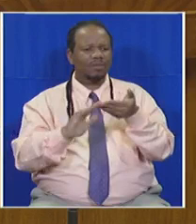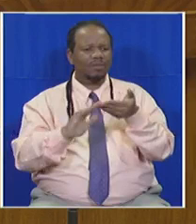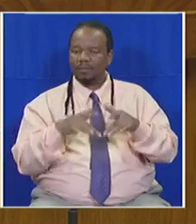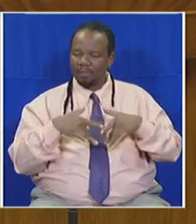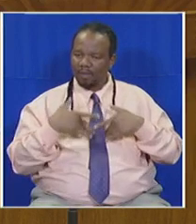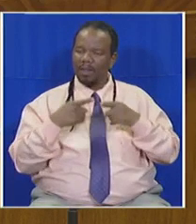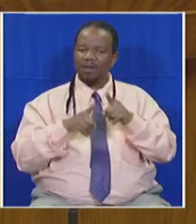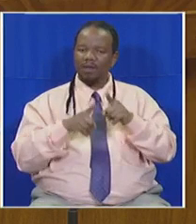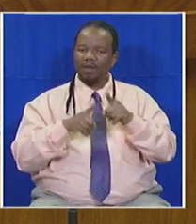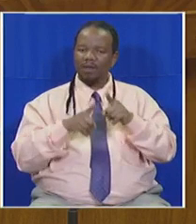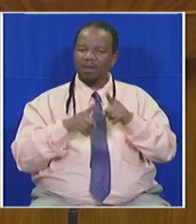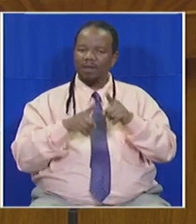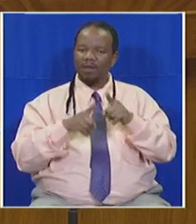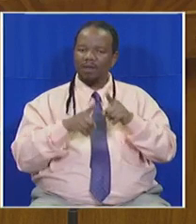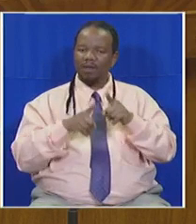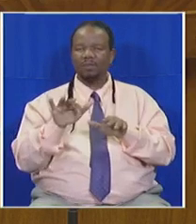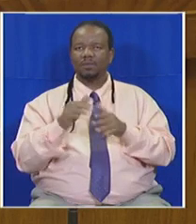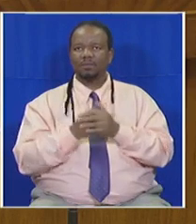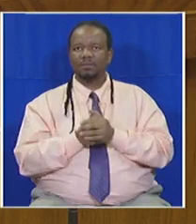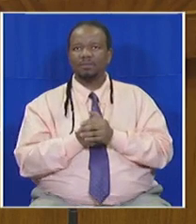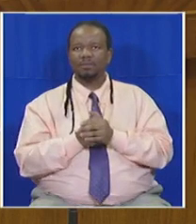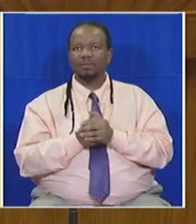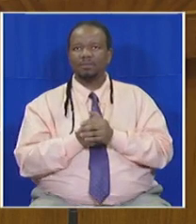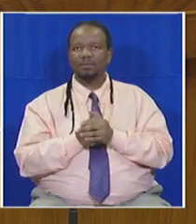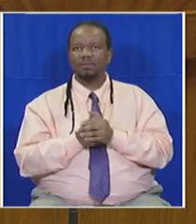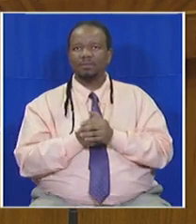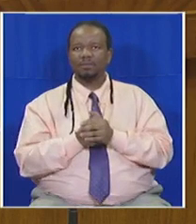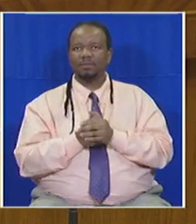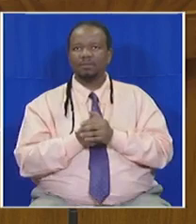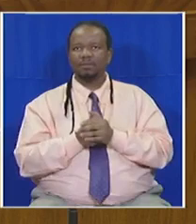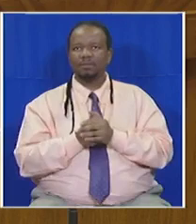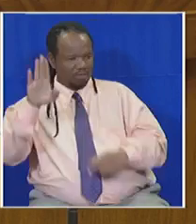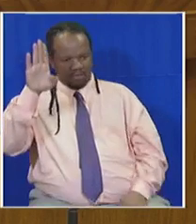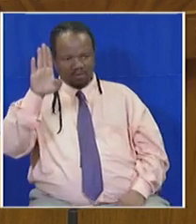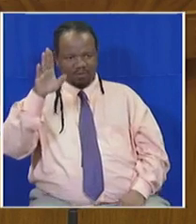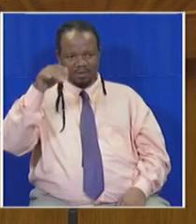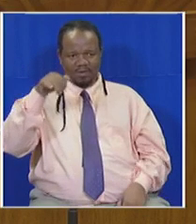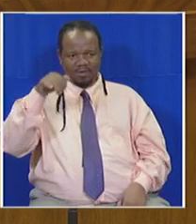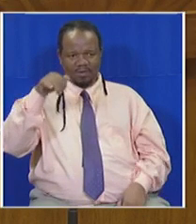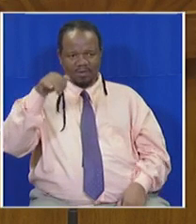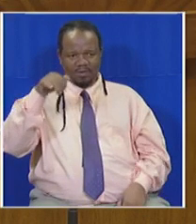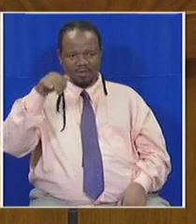people in general in this and other municipalities.